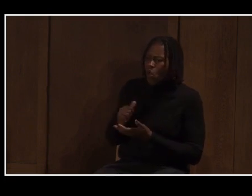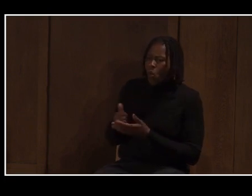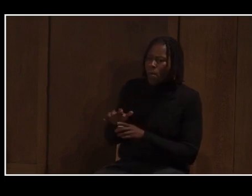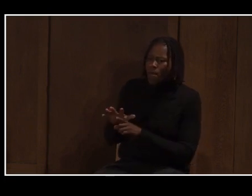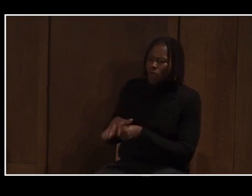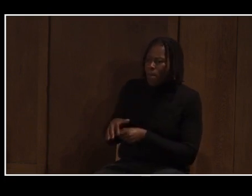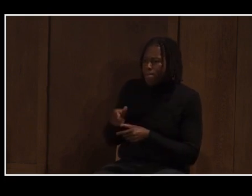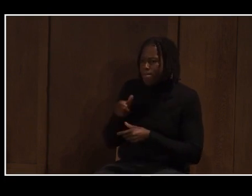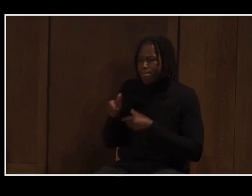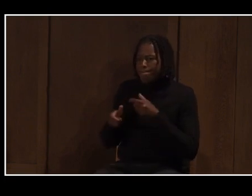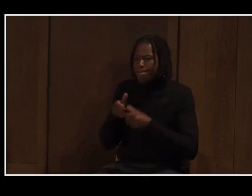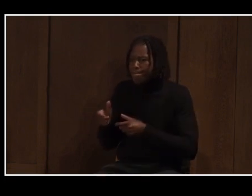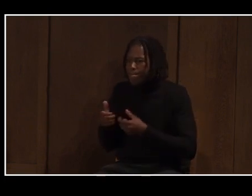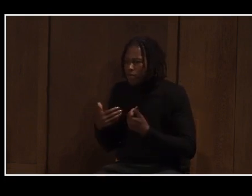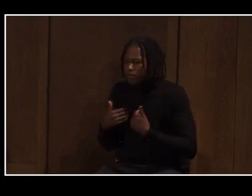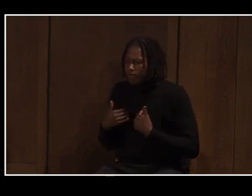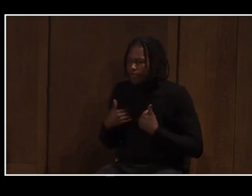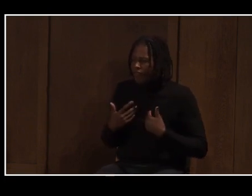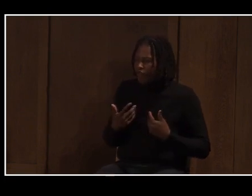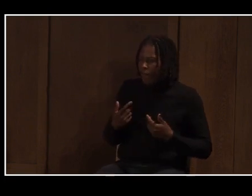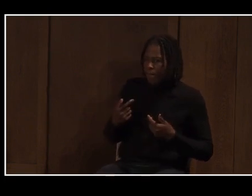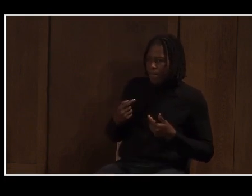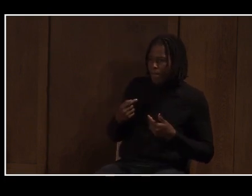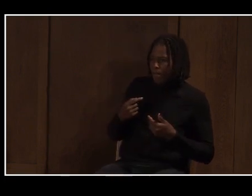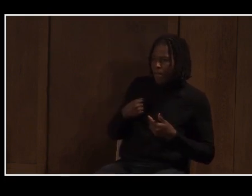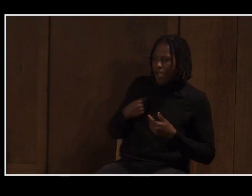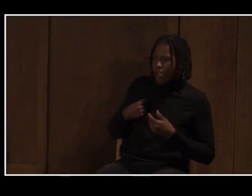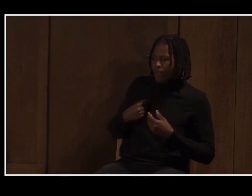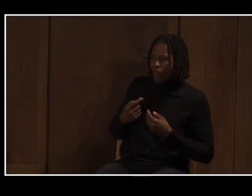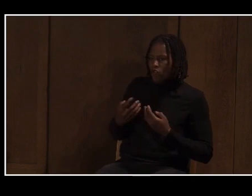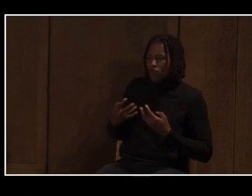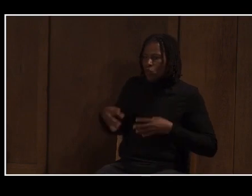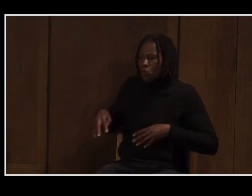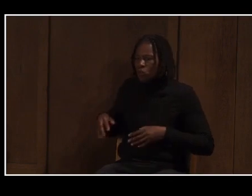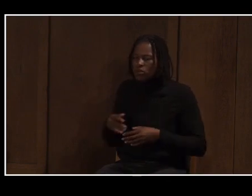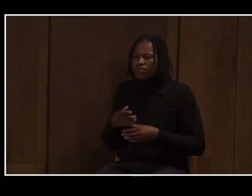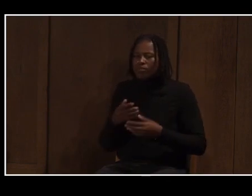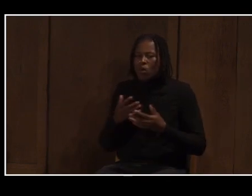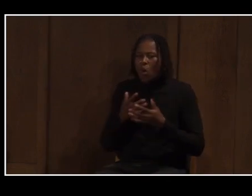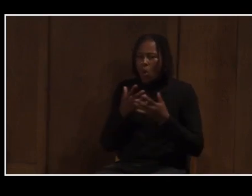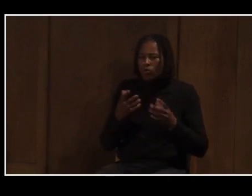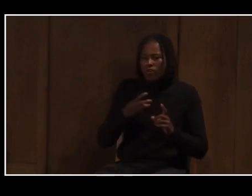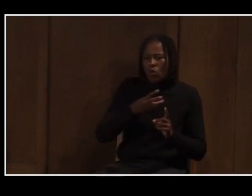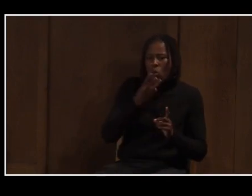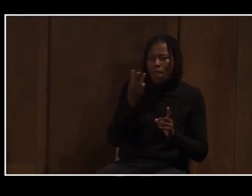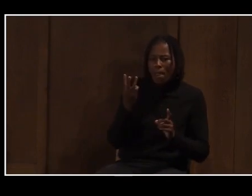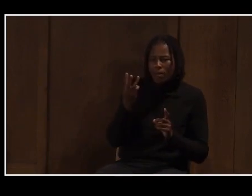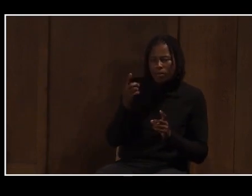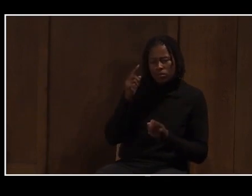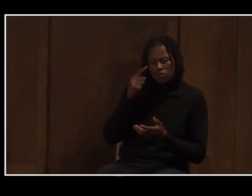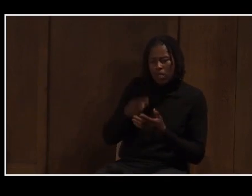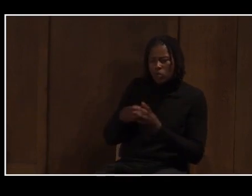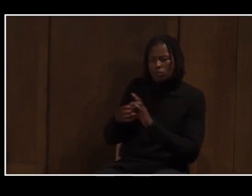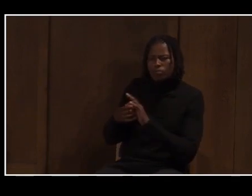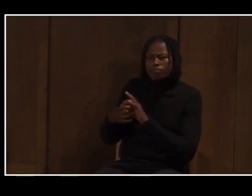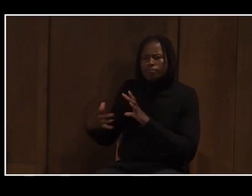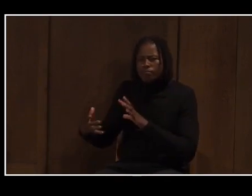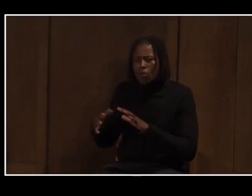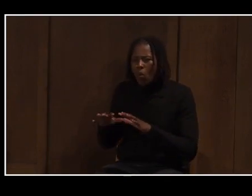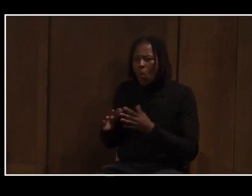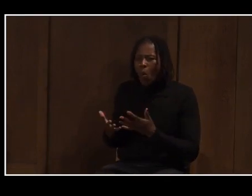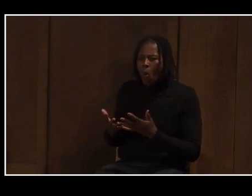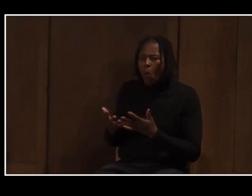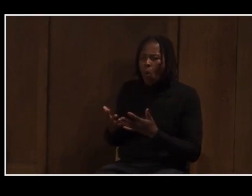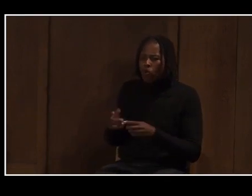And many of us either disengage or queer dancehall or flip it or right? And so I think there's